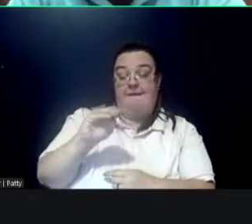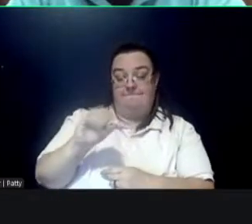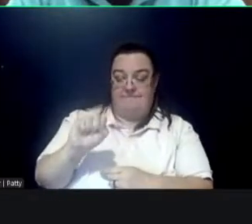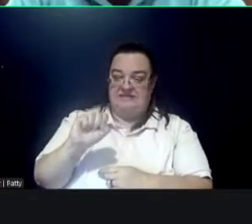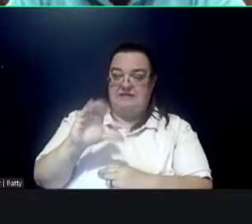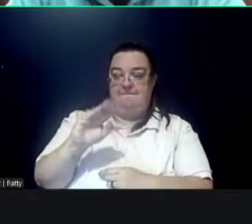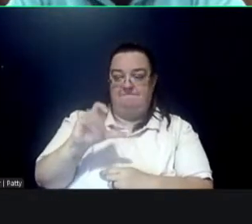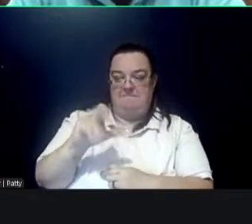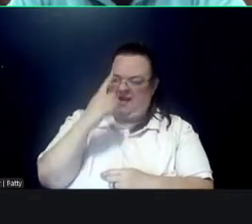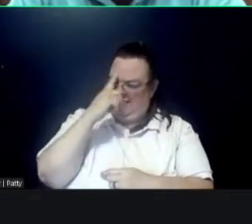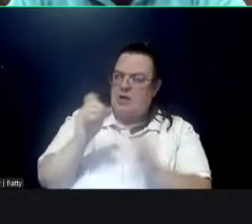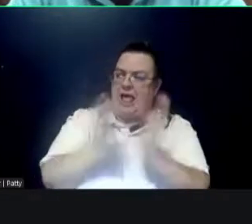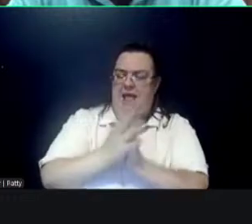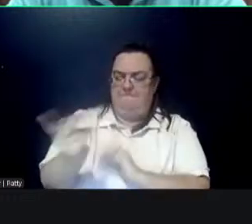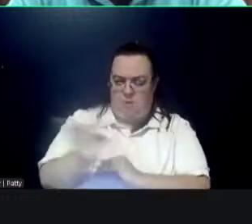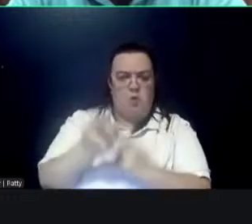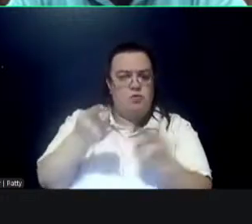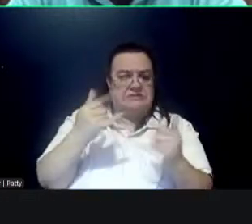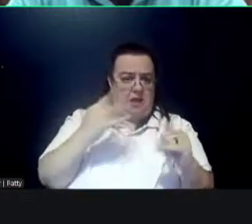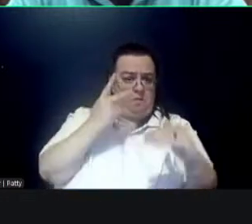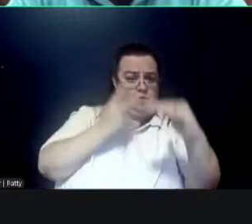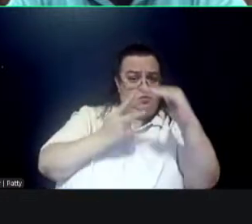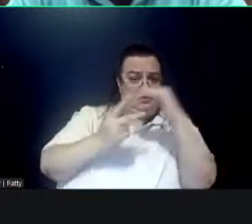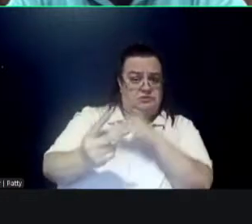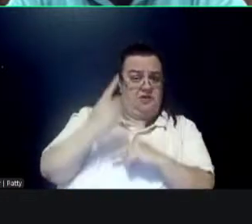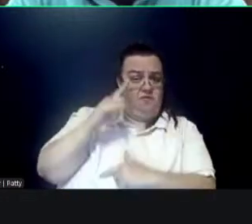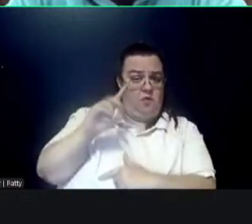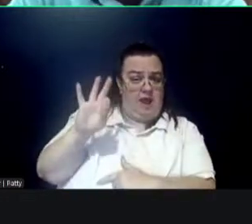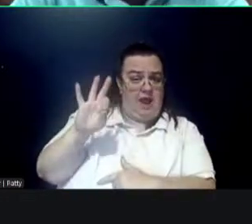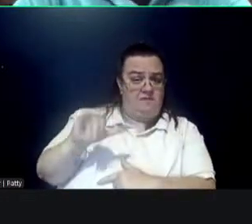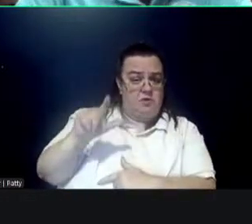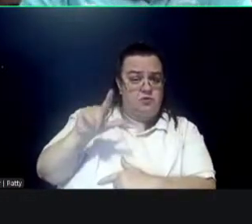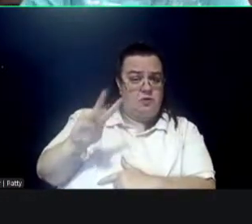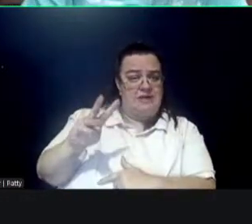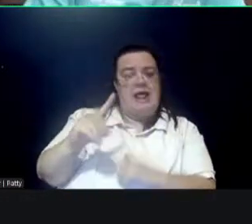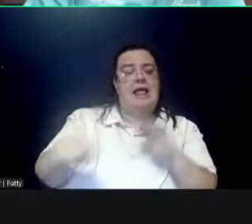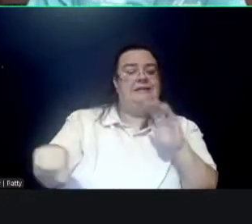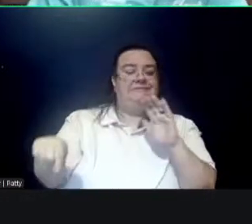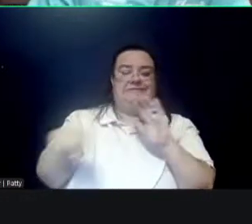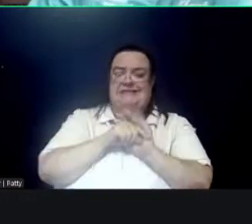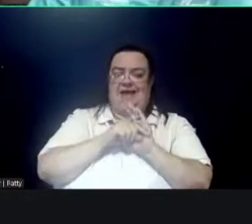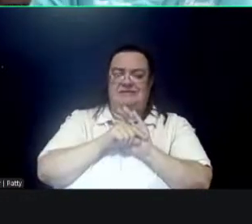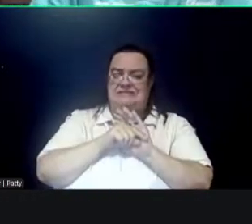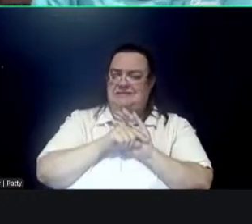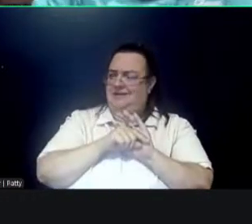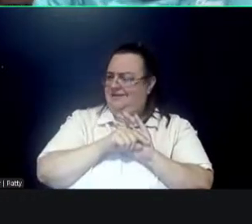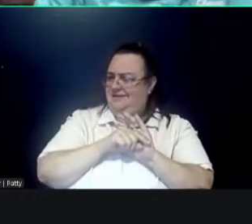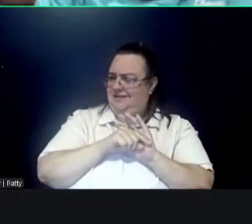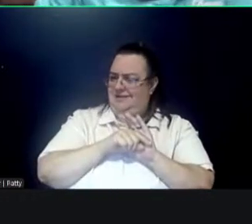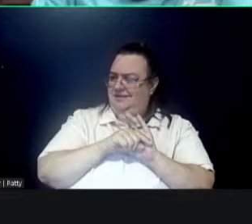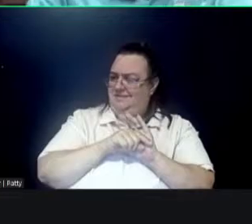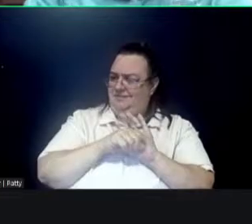of you, are still predicting for FY26 a deficit of something like